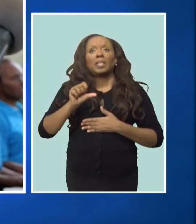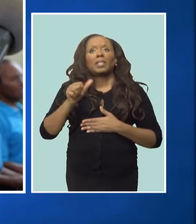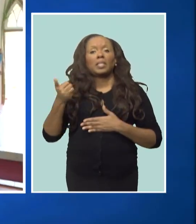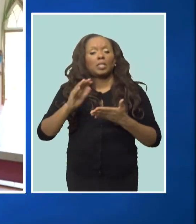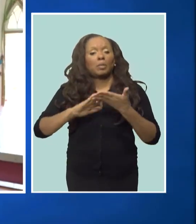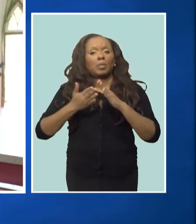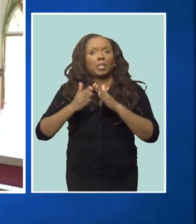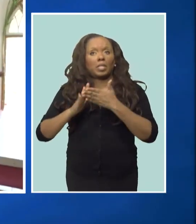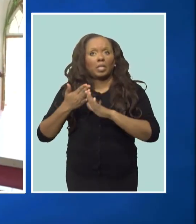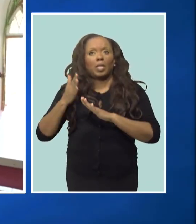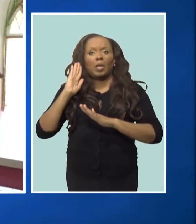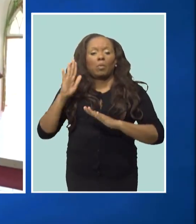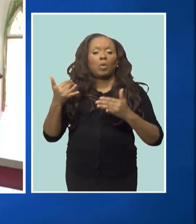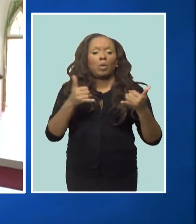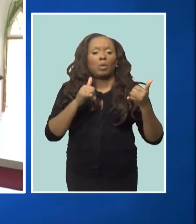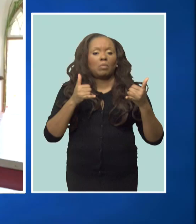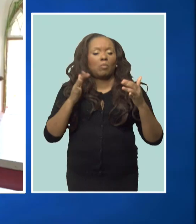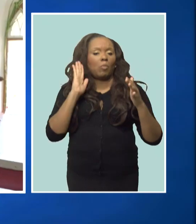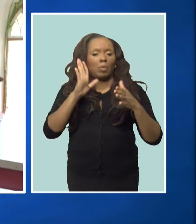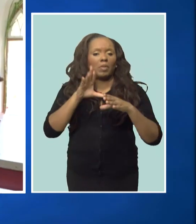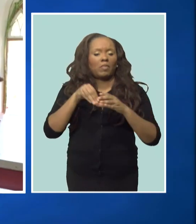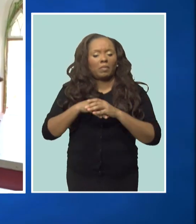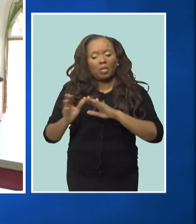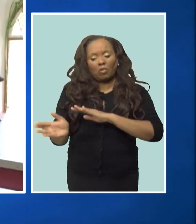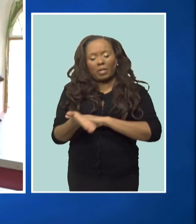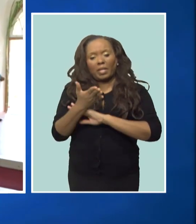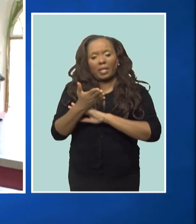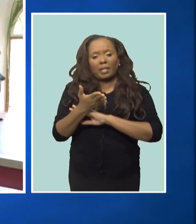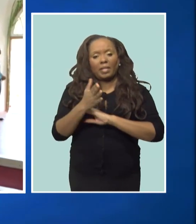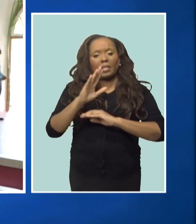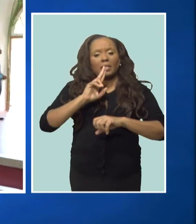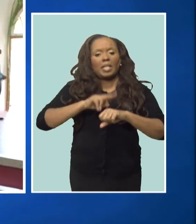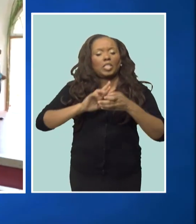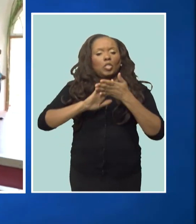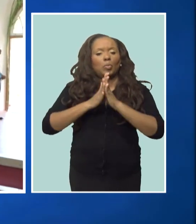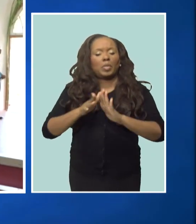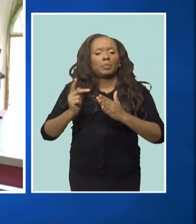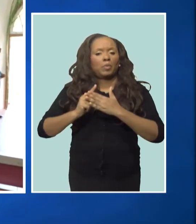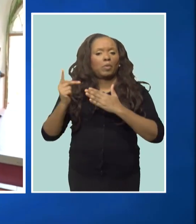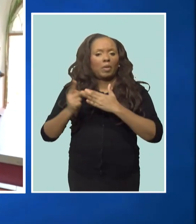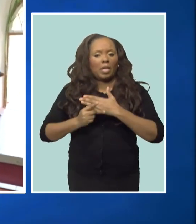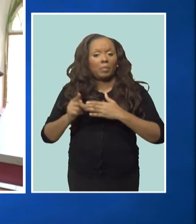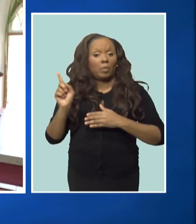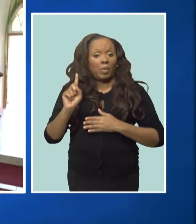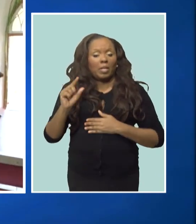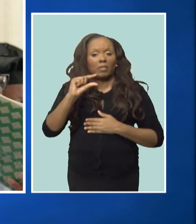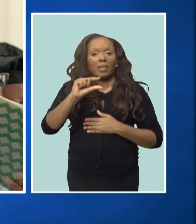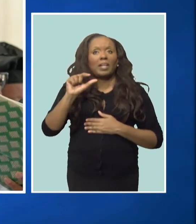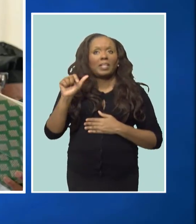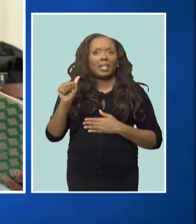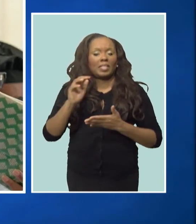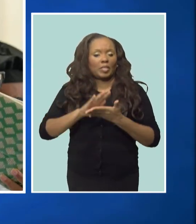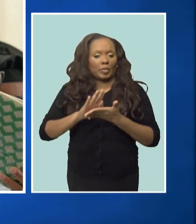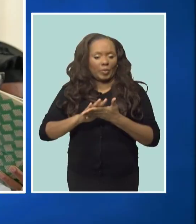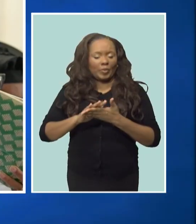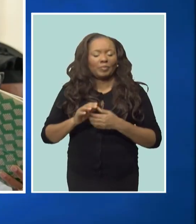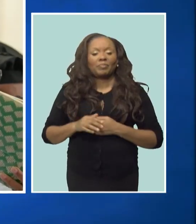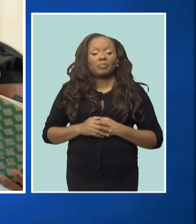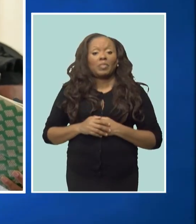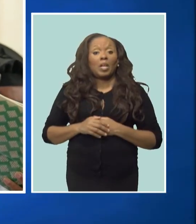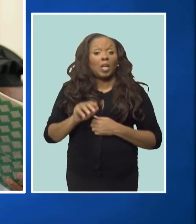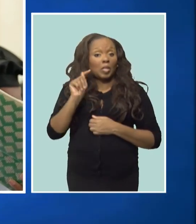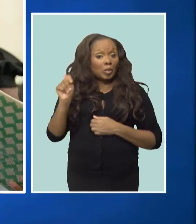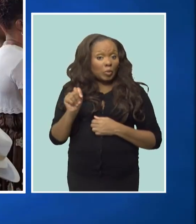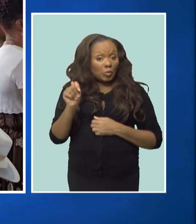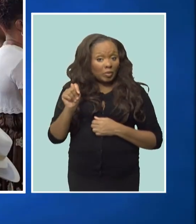will face off in the National Peace Program Cricket Finals at Grantley Adams Memorial School. And on Tuesday, the